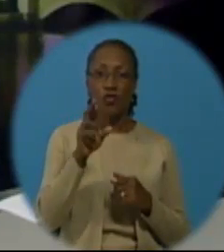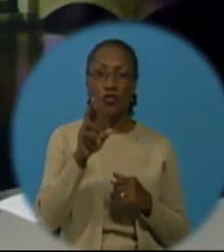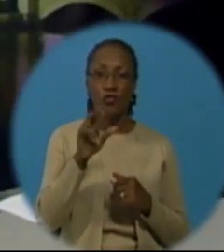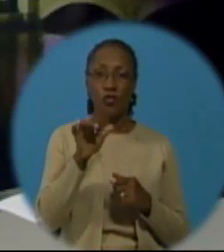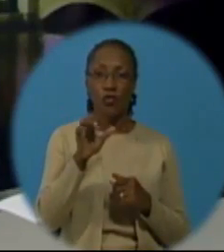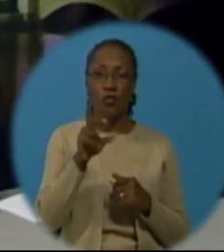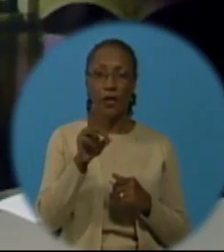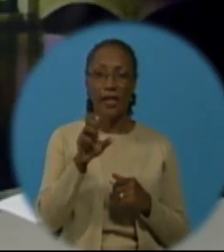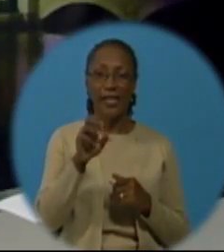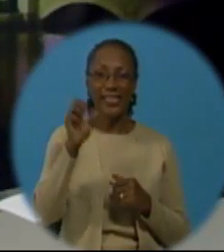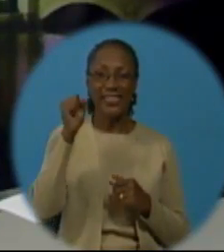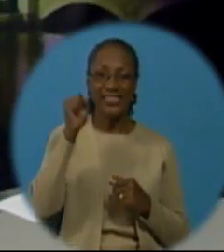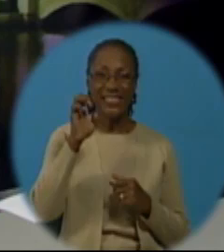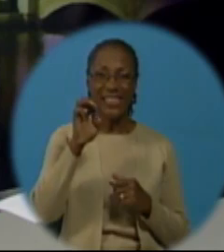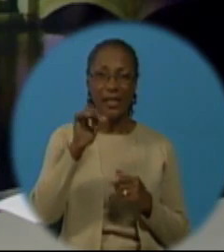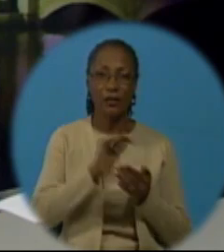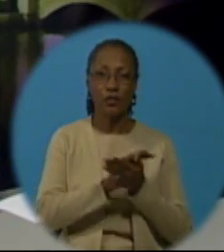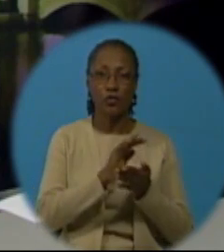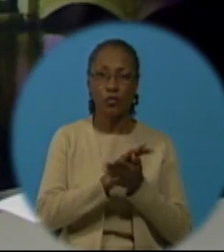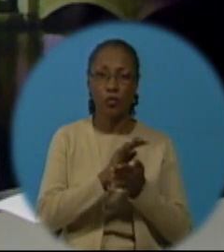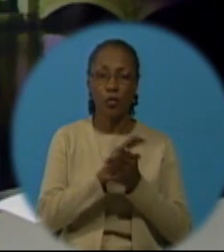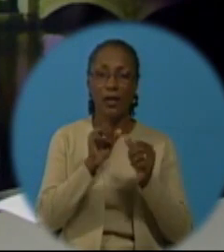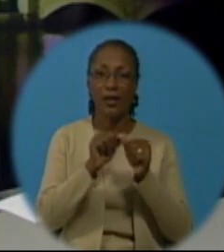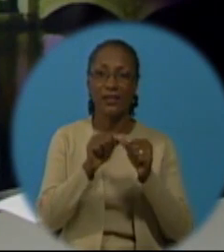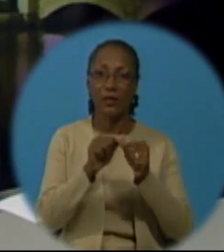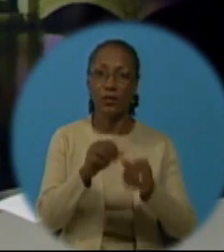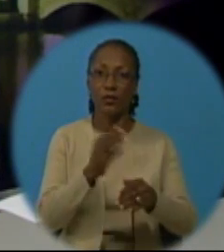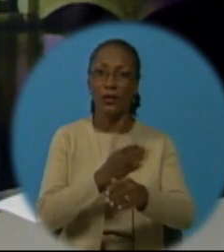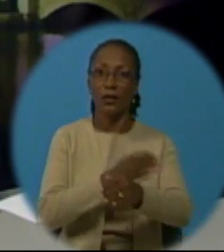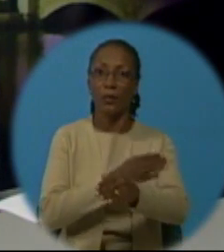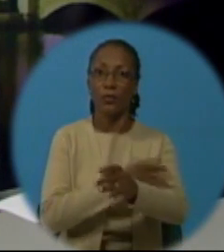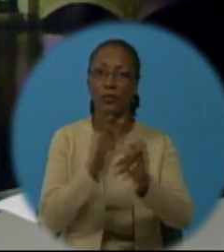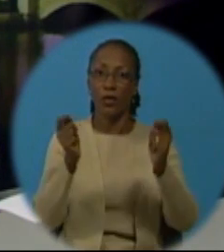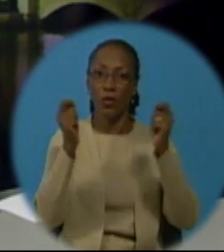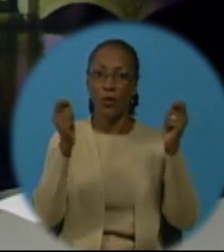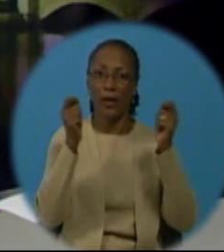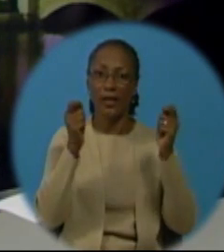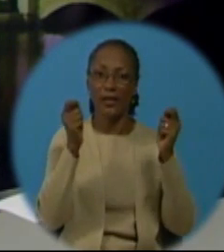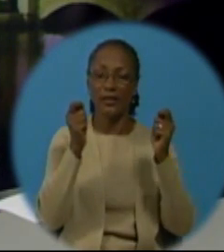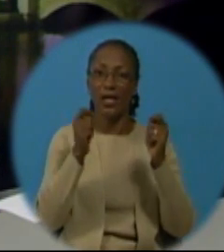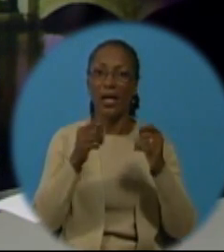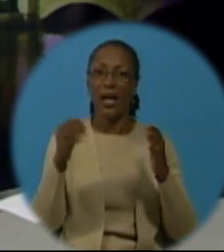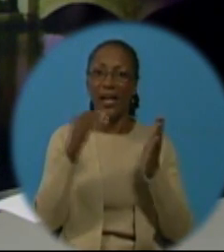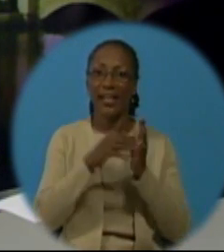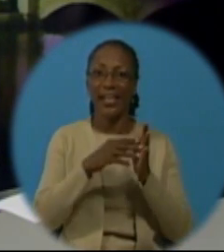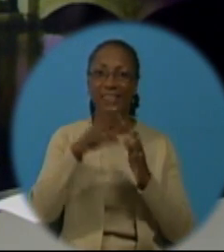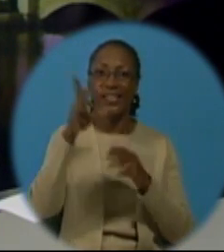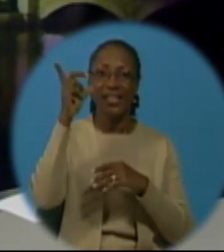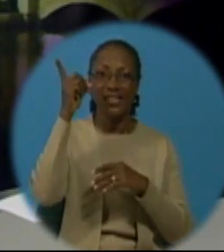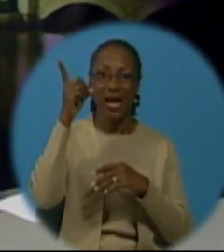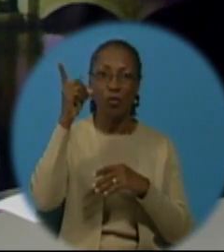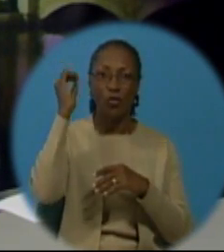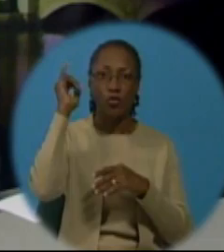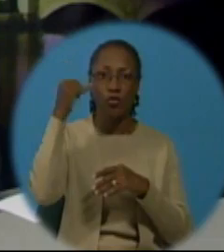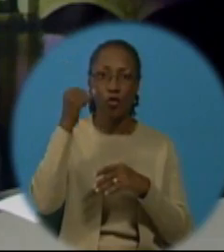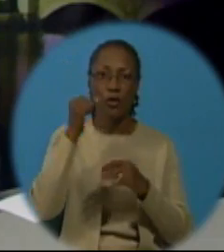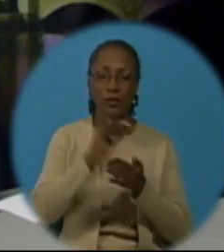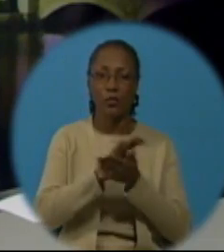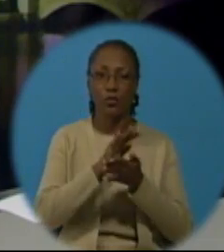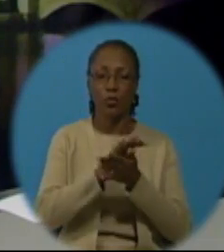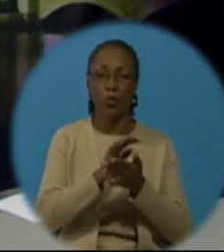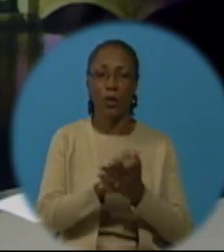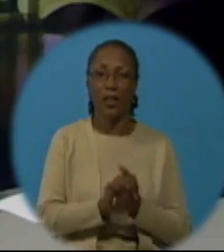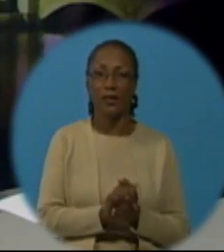Meanwhile, Graydon Seeley continue to rack up their wins with their latest victory coming over Daryl Jordan. CBC's Shane Jones reports.